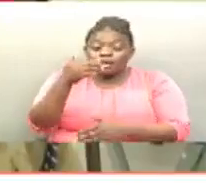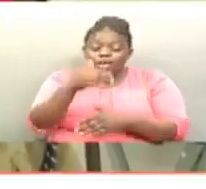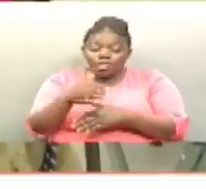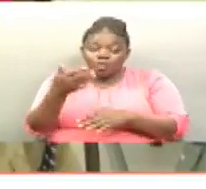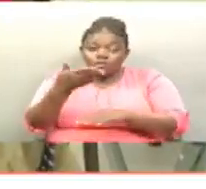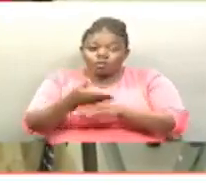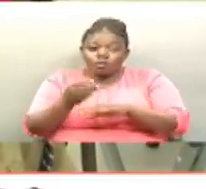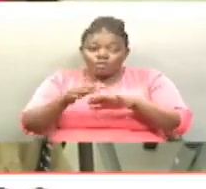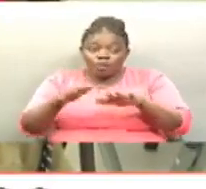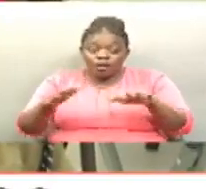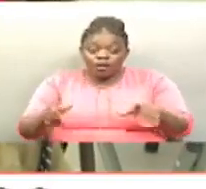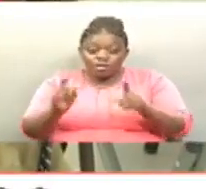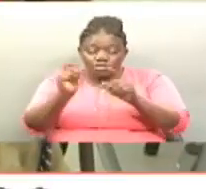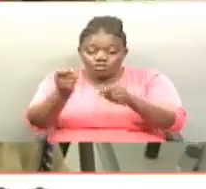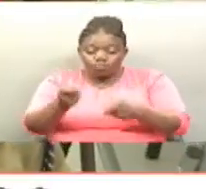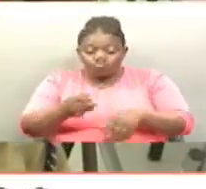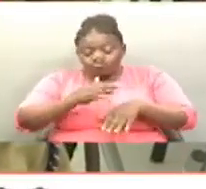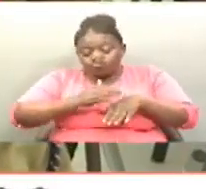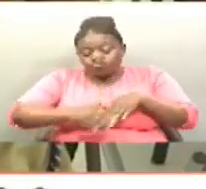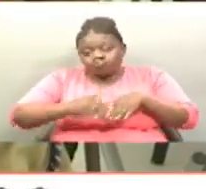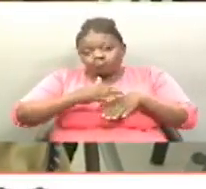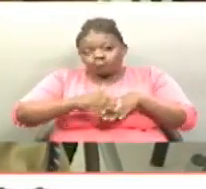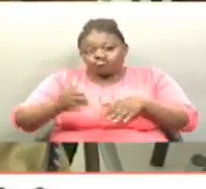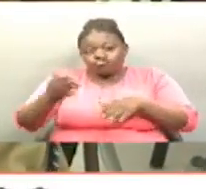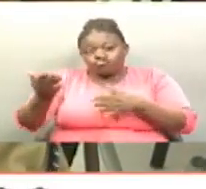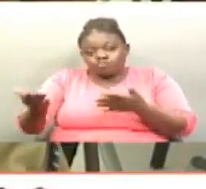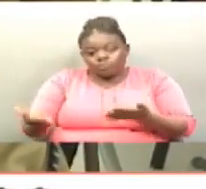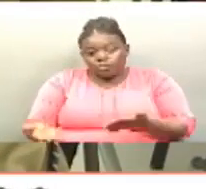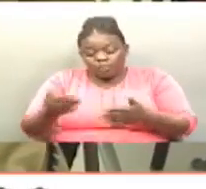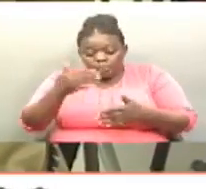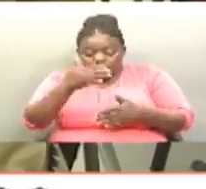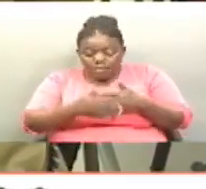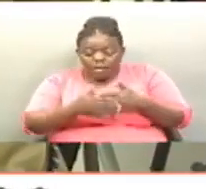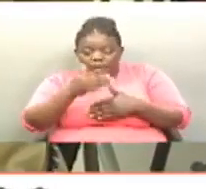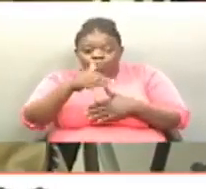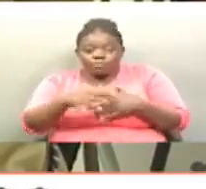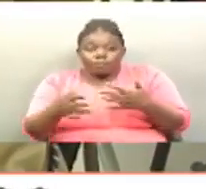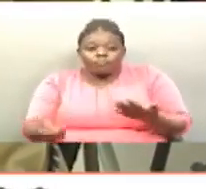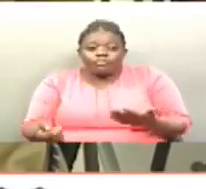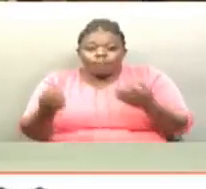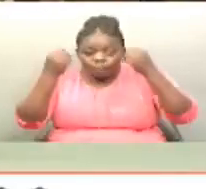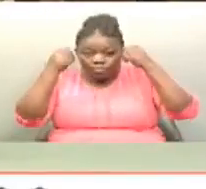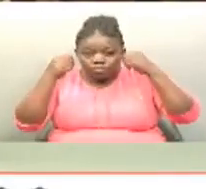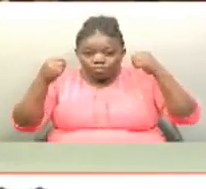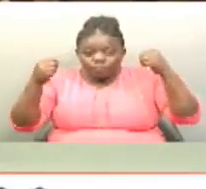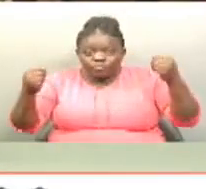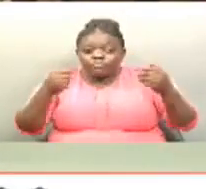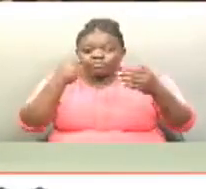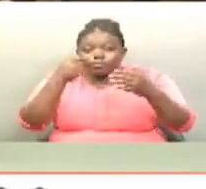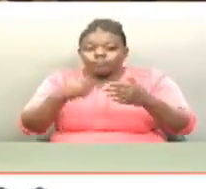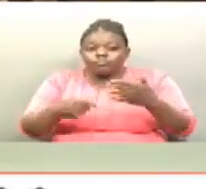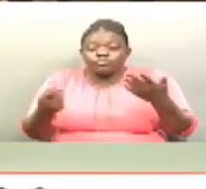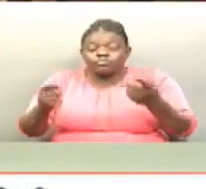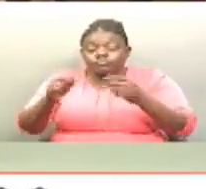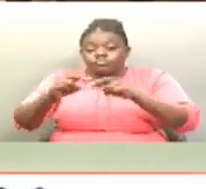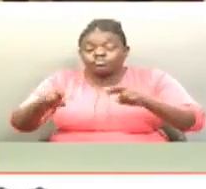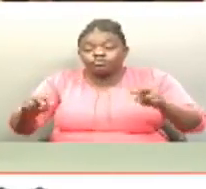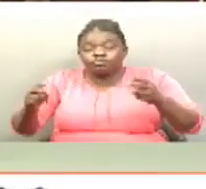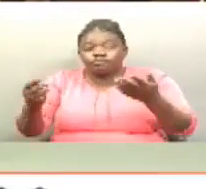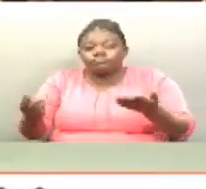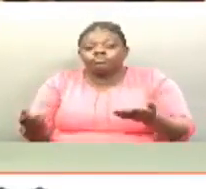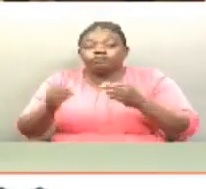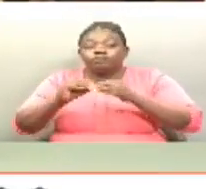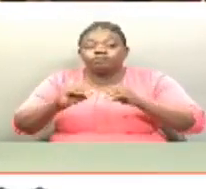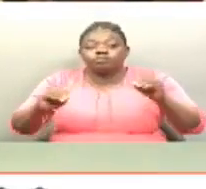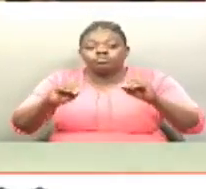entobazi olundiramu ebyennyanja ku nsalosalo zaazo Pulezidenti abitegeeza abakulira okulinza kuzibwa emisango ng'abadde mu kubangulwa e